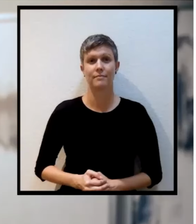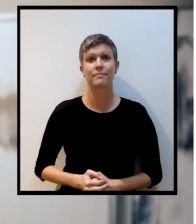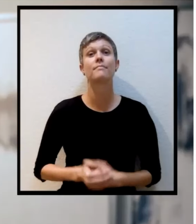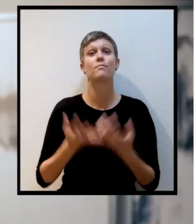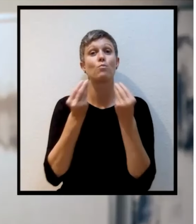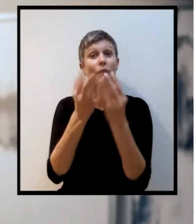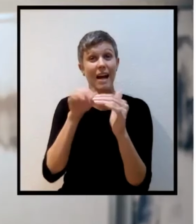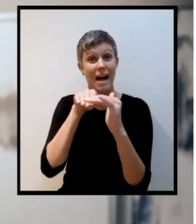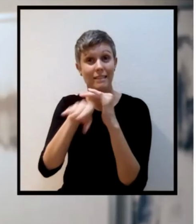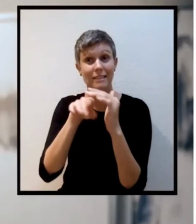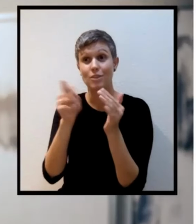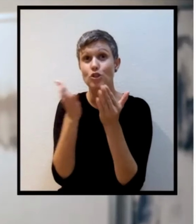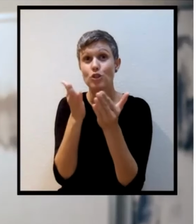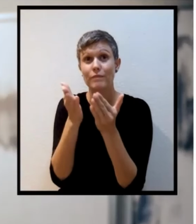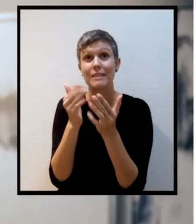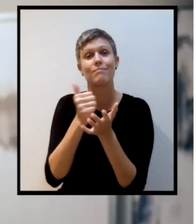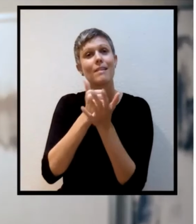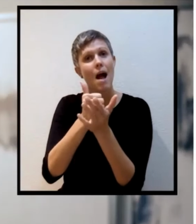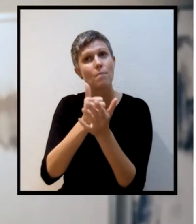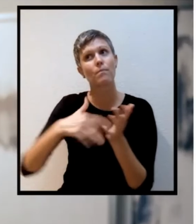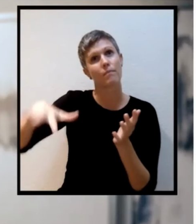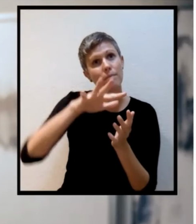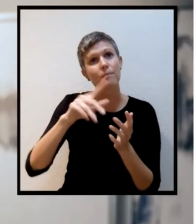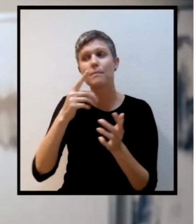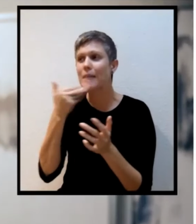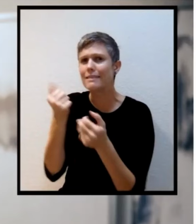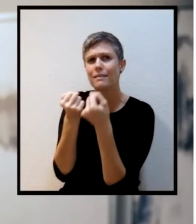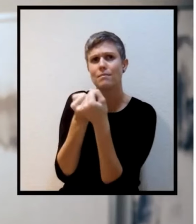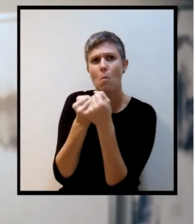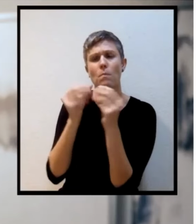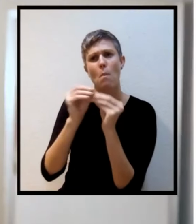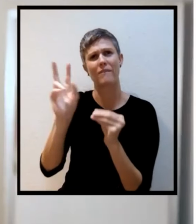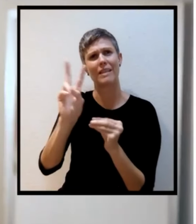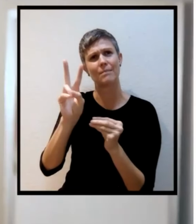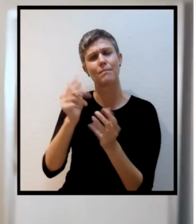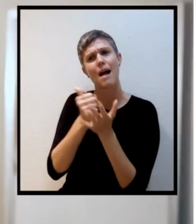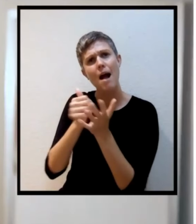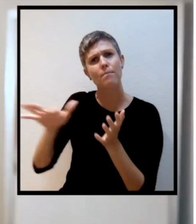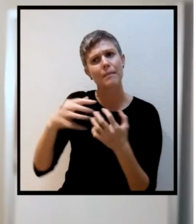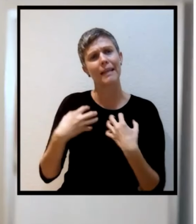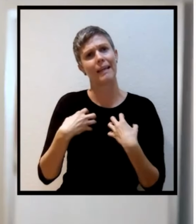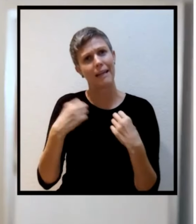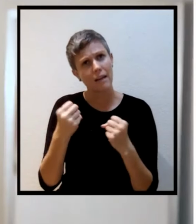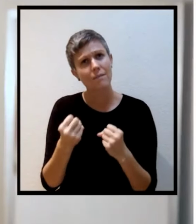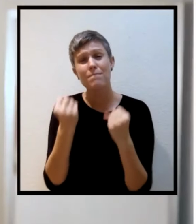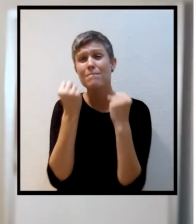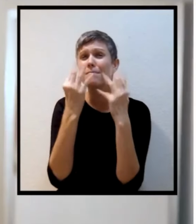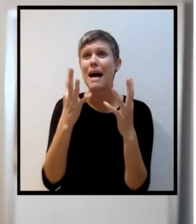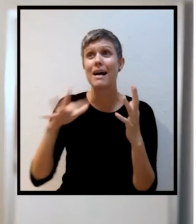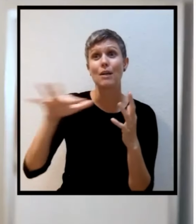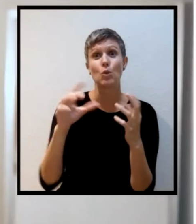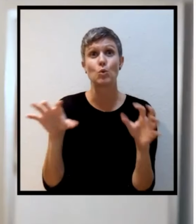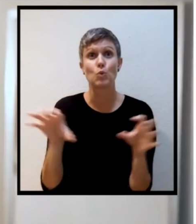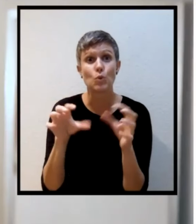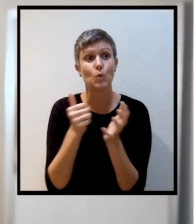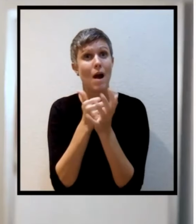Providing accessible services can help you to better support more victims and help them heal. There are many things you can do to make your services more accessible